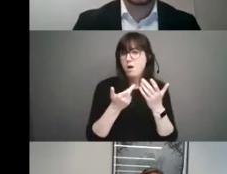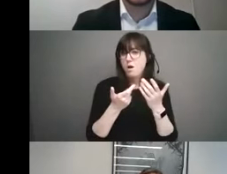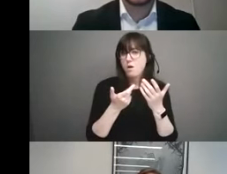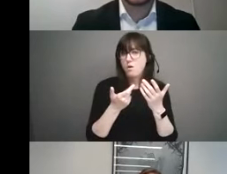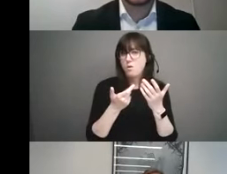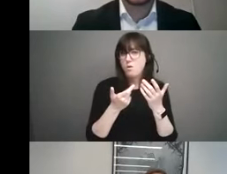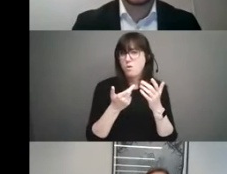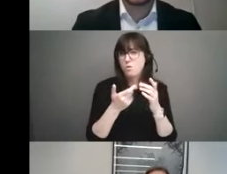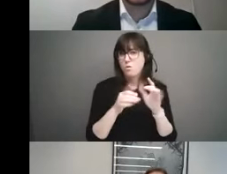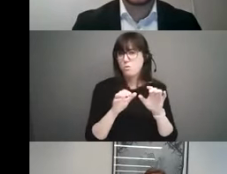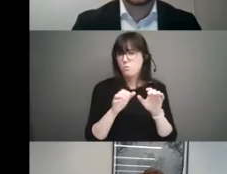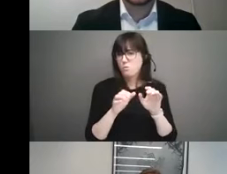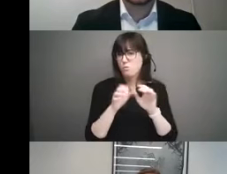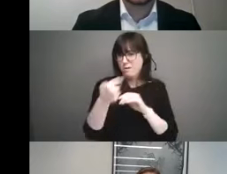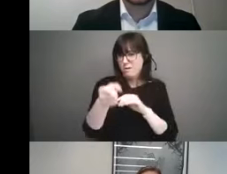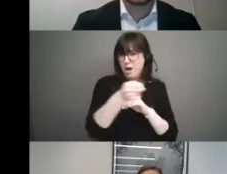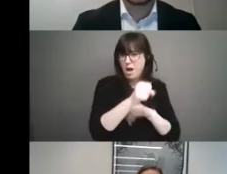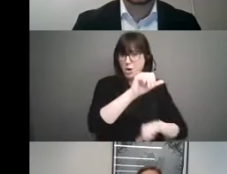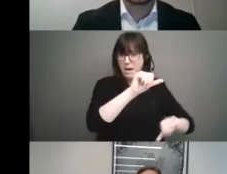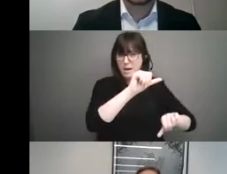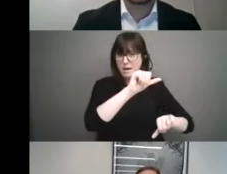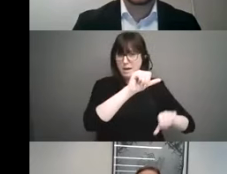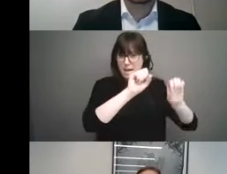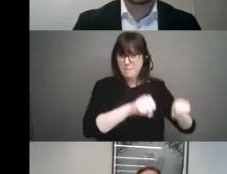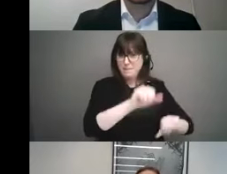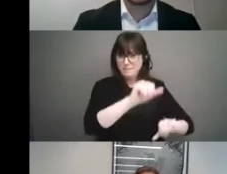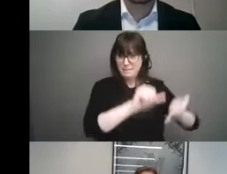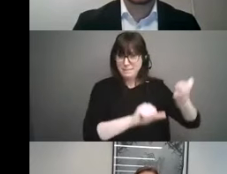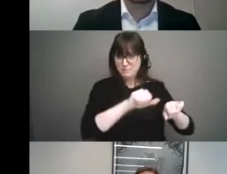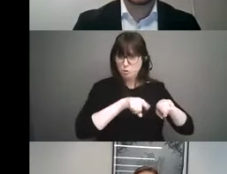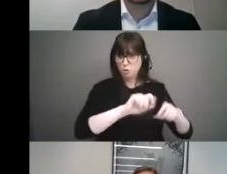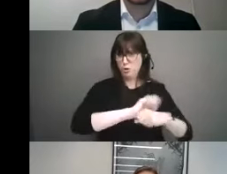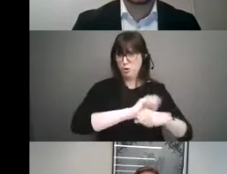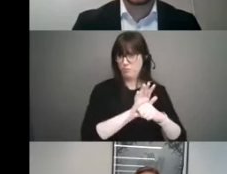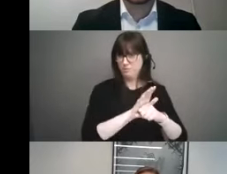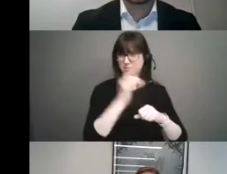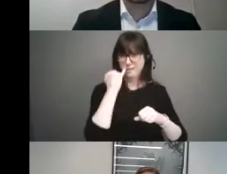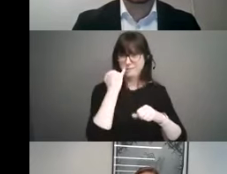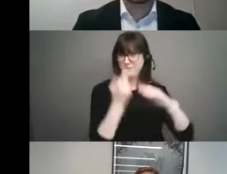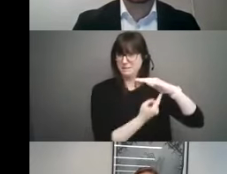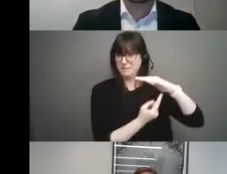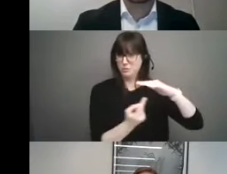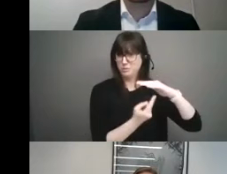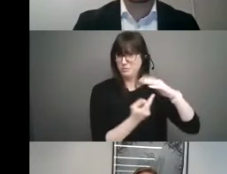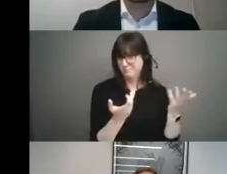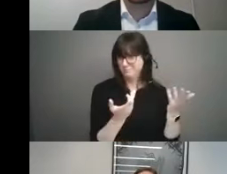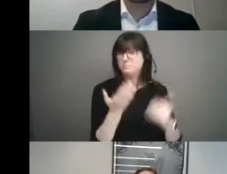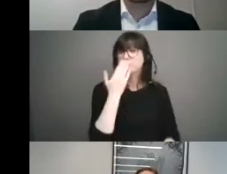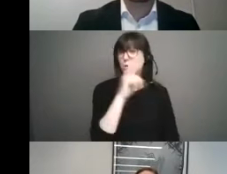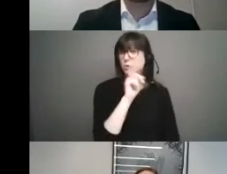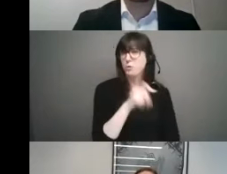capacity assessment during the time of COVID and social isolation? Yeah, that's a good question. And